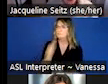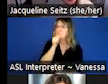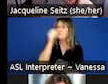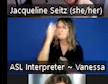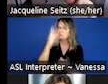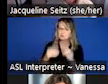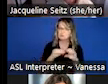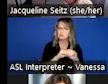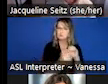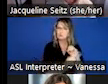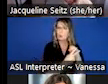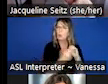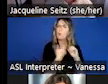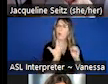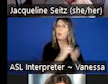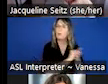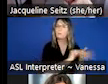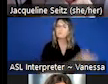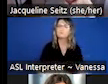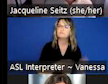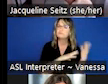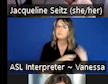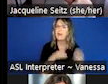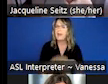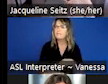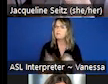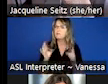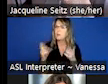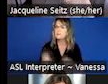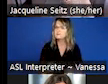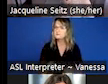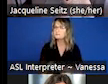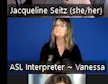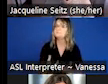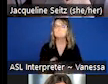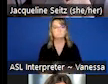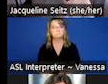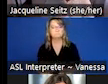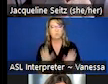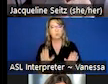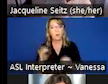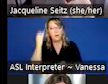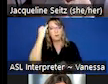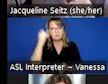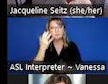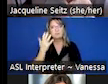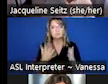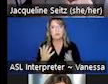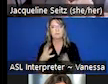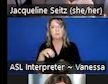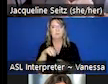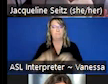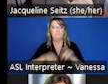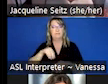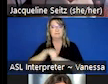or discarded after the crisis? That's a great idea that should probably be in the framework, right? Like,